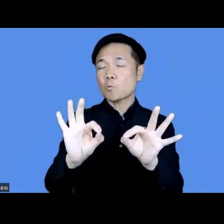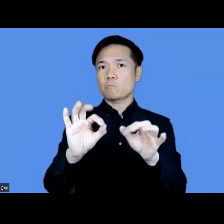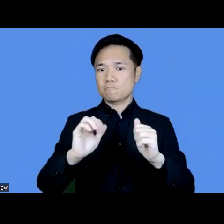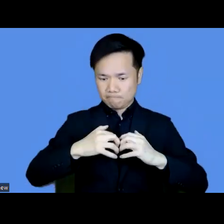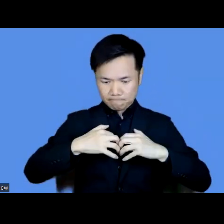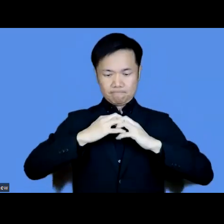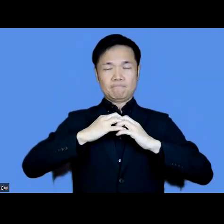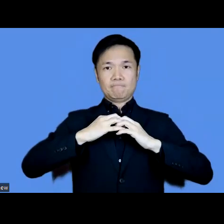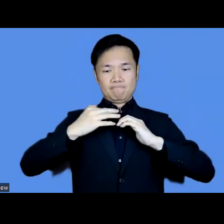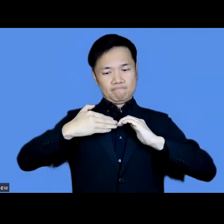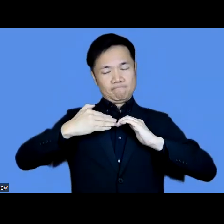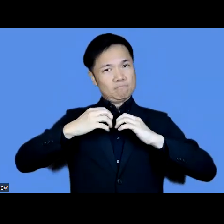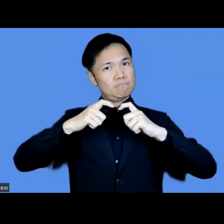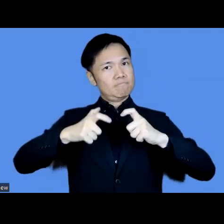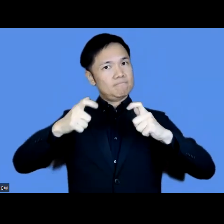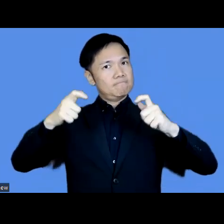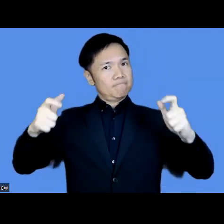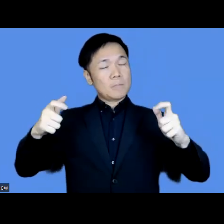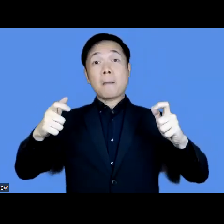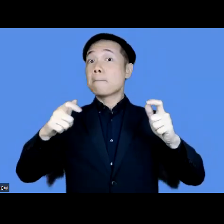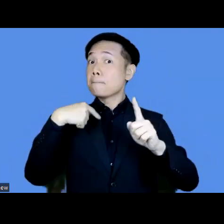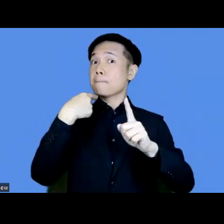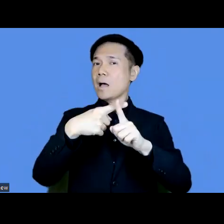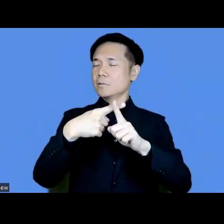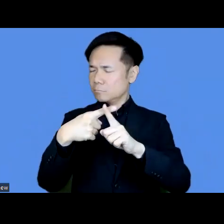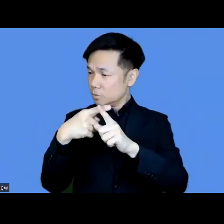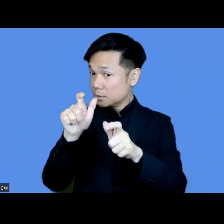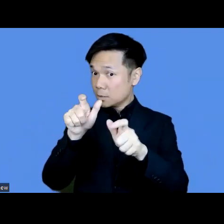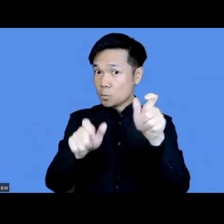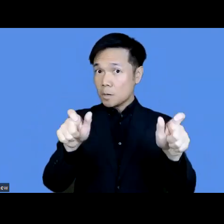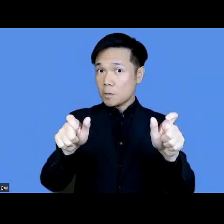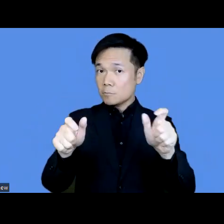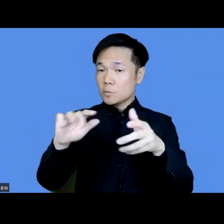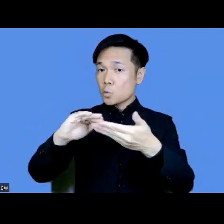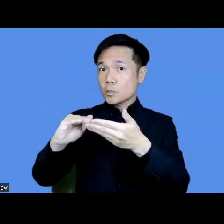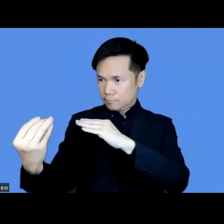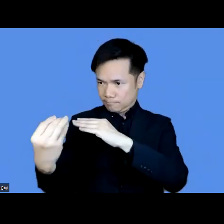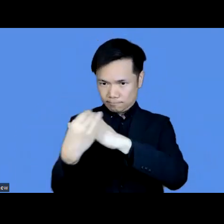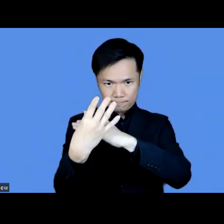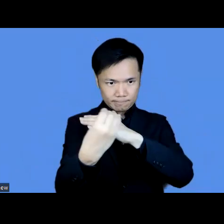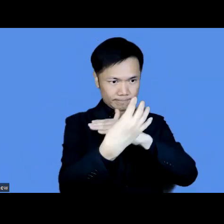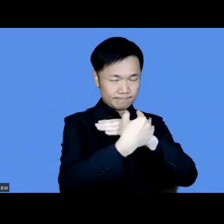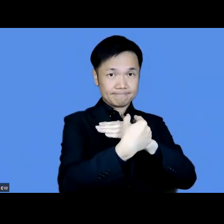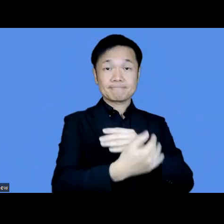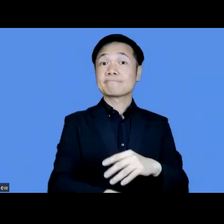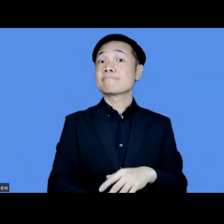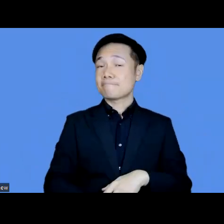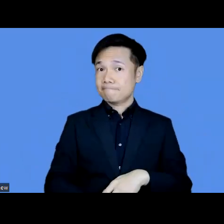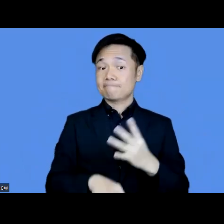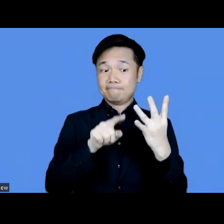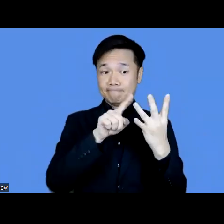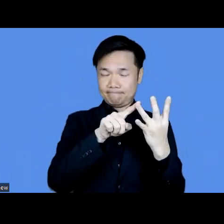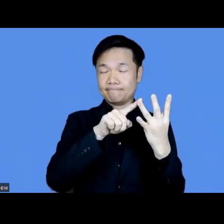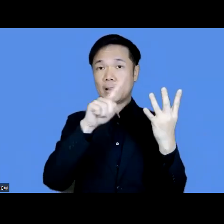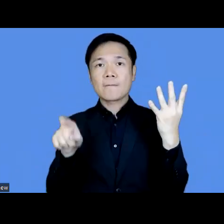and in a consultative manner. And the last ingredient that I would say is capacity building. We know that